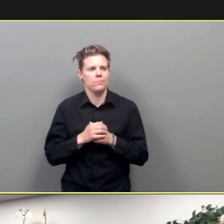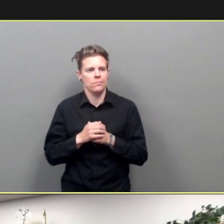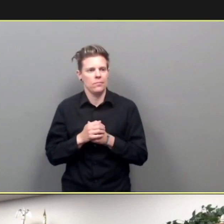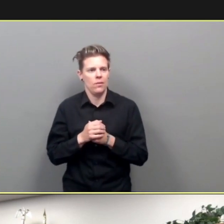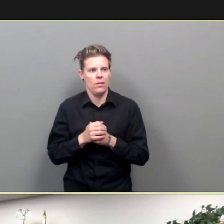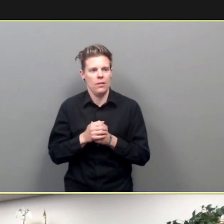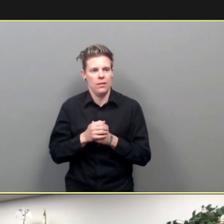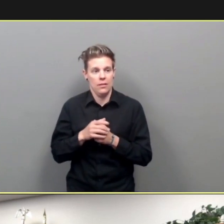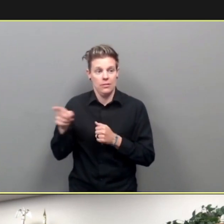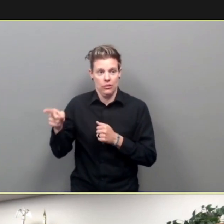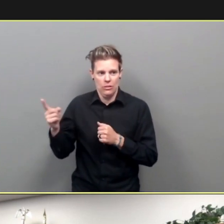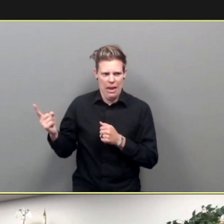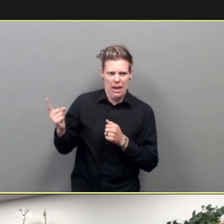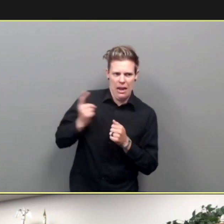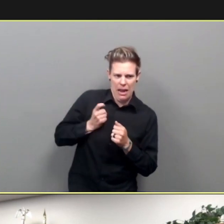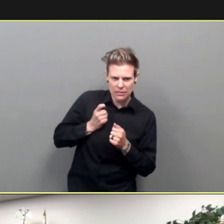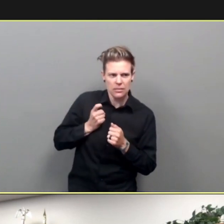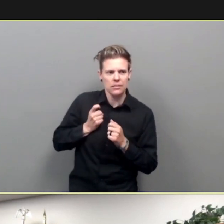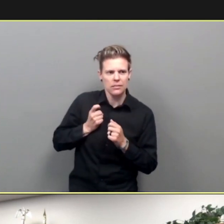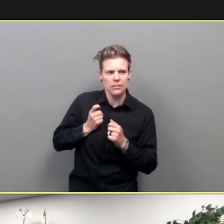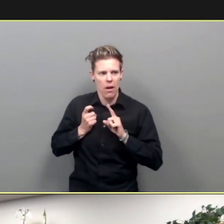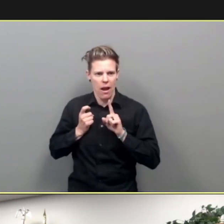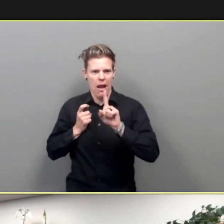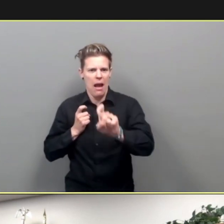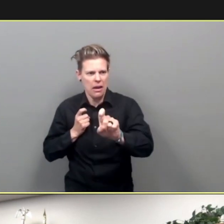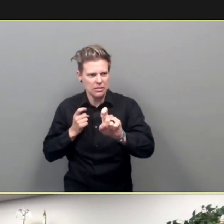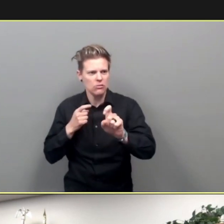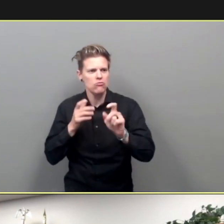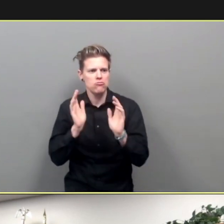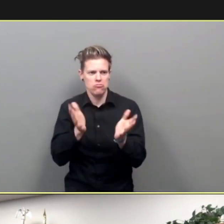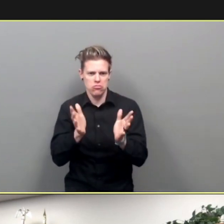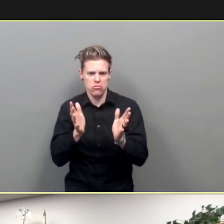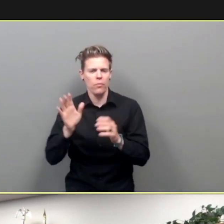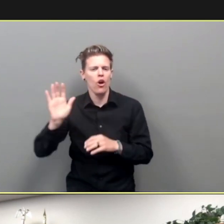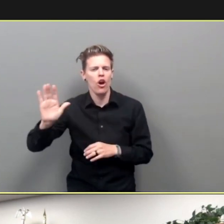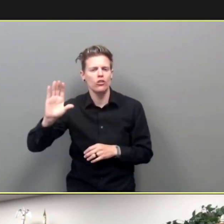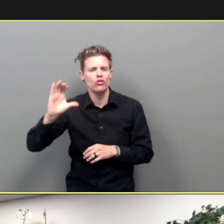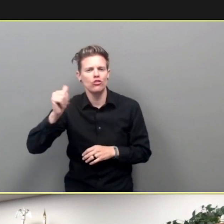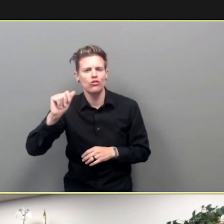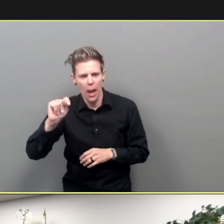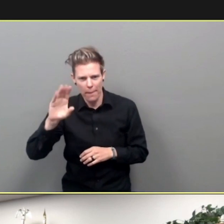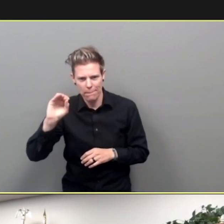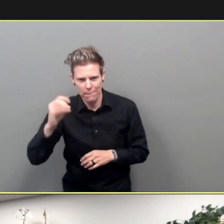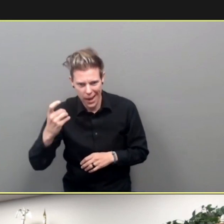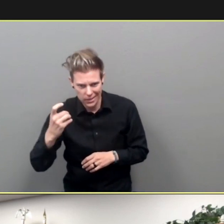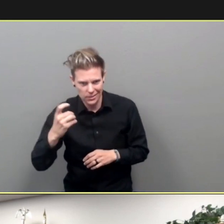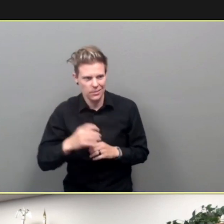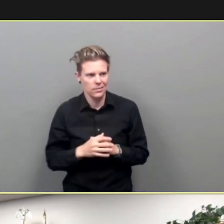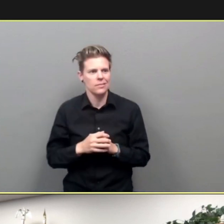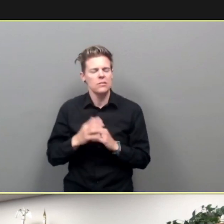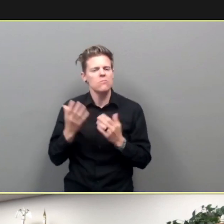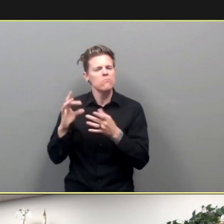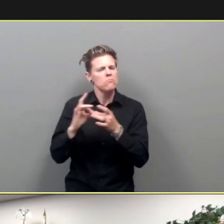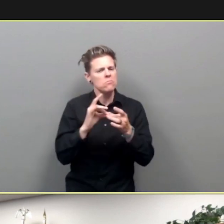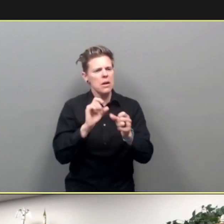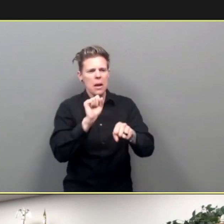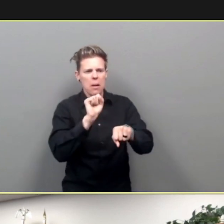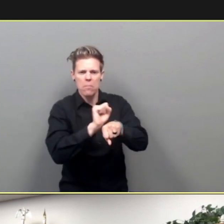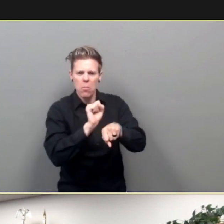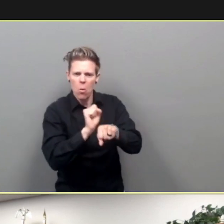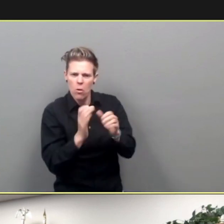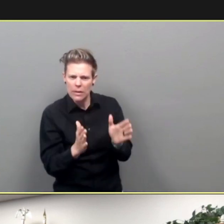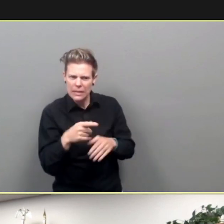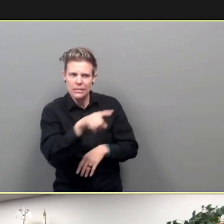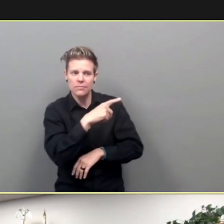So I'm just going to go ahead and do that. She says, my question is on employee vaccination rates. I believe the 40 days, referring